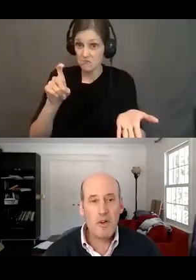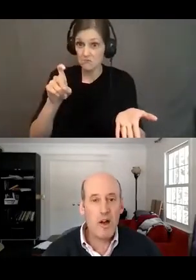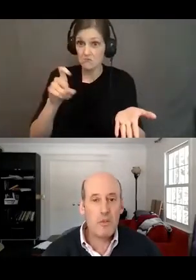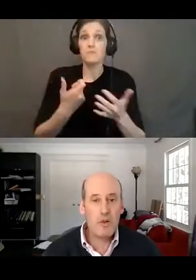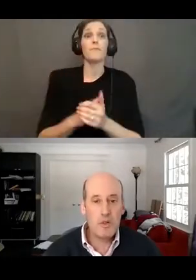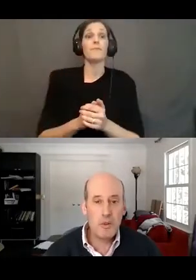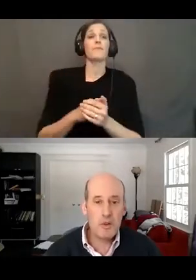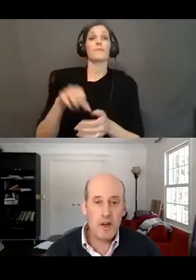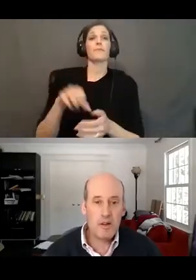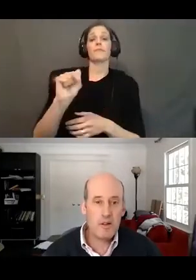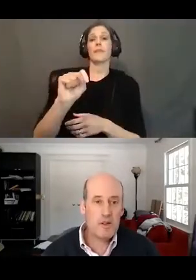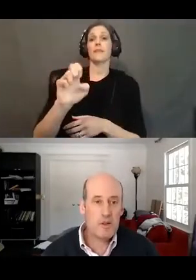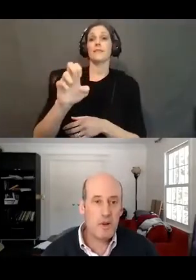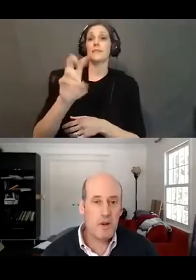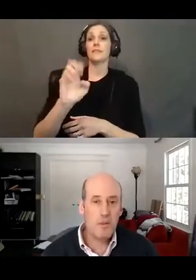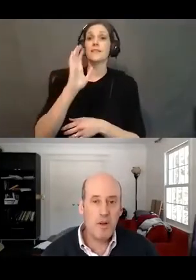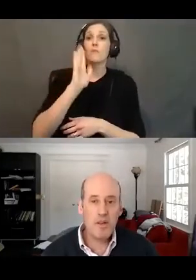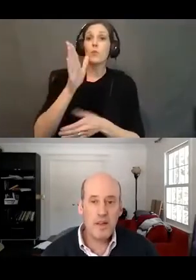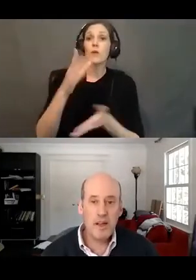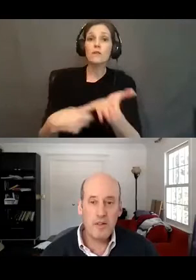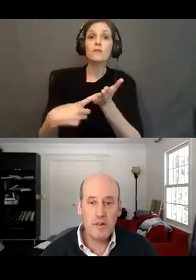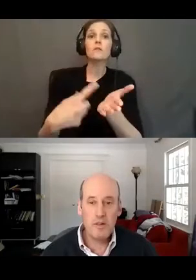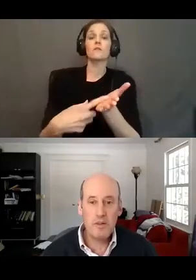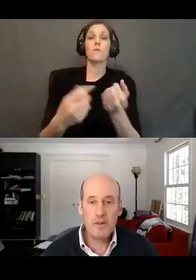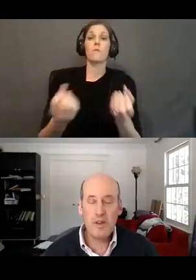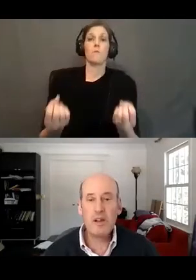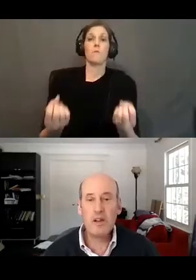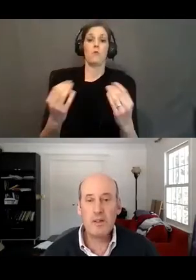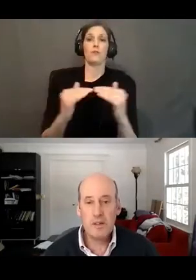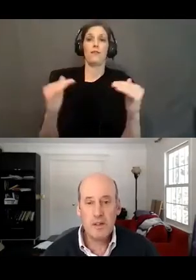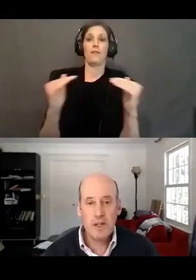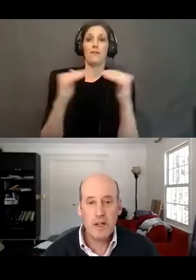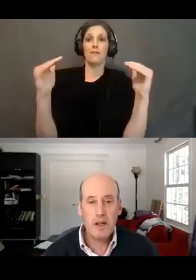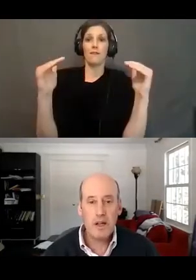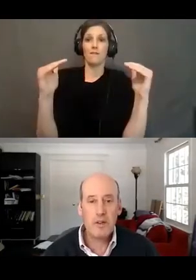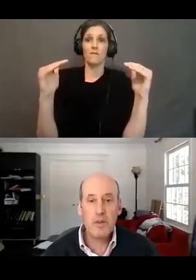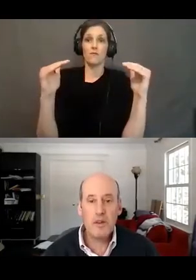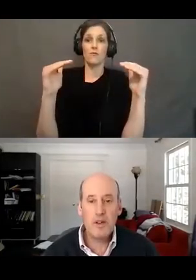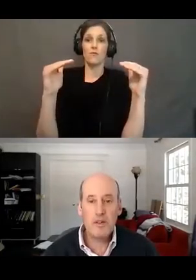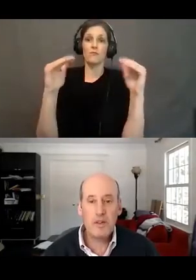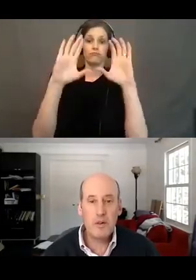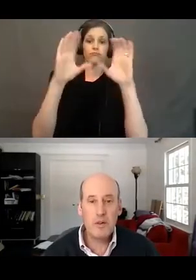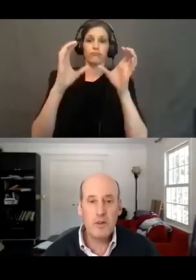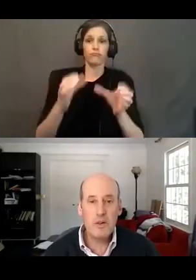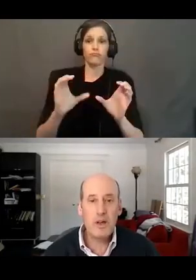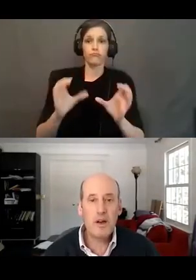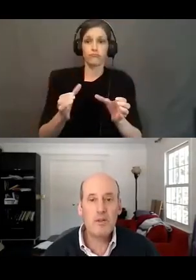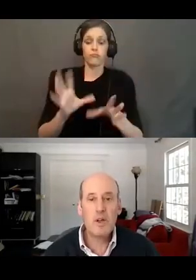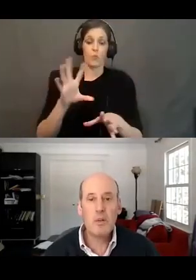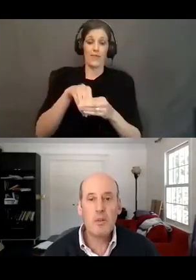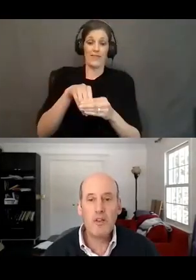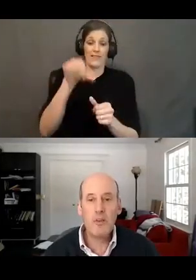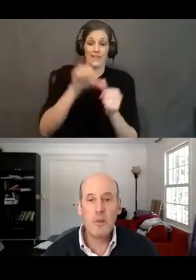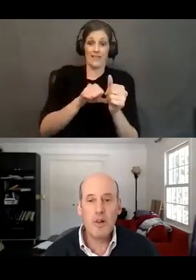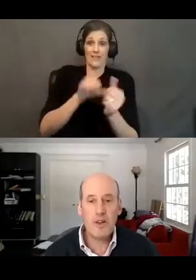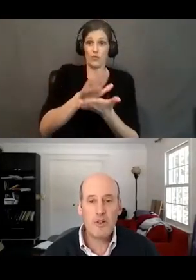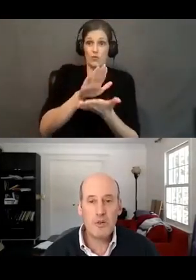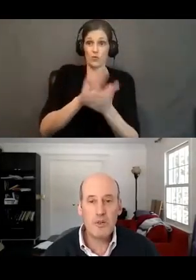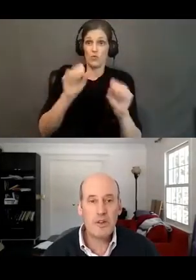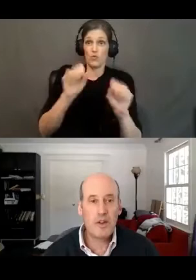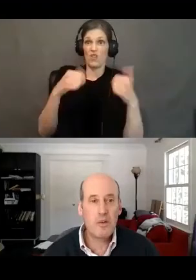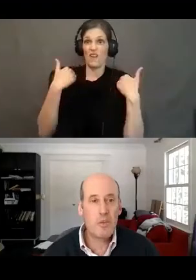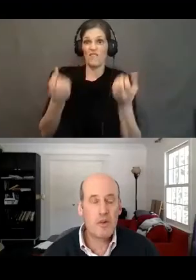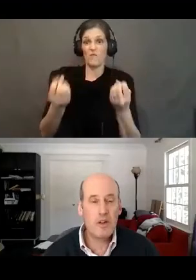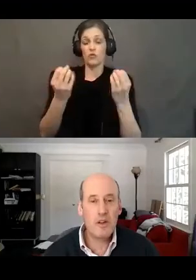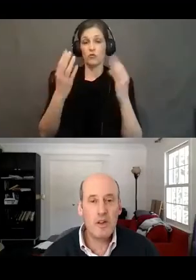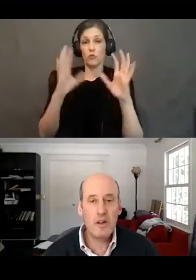Steve Raudenbush will be talking to us about multi-level settings. So within each school, you could have multiple classrooms.